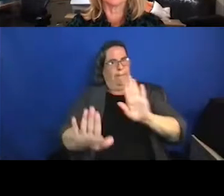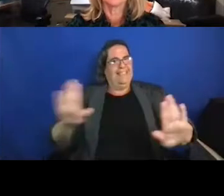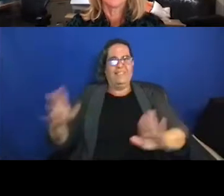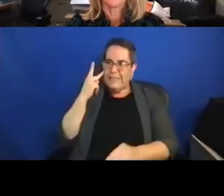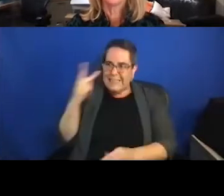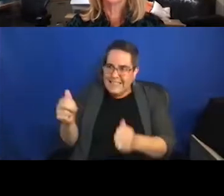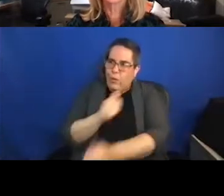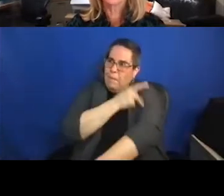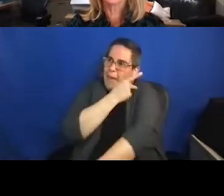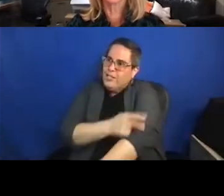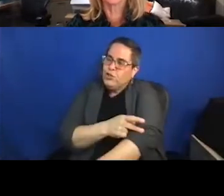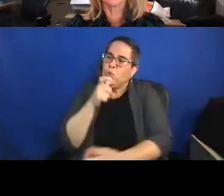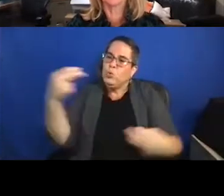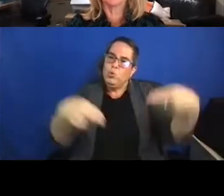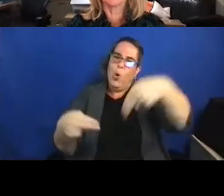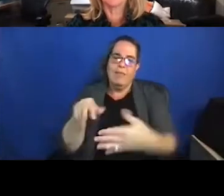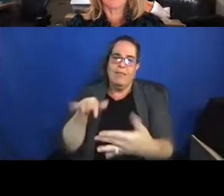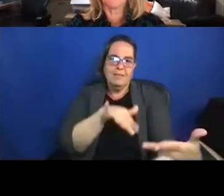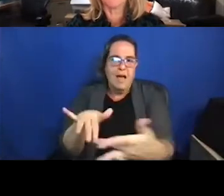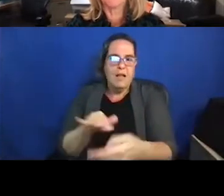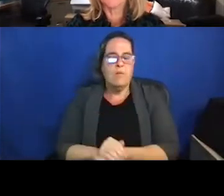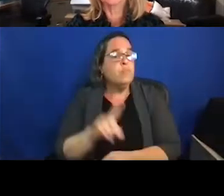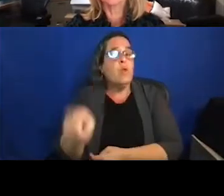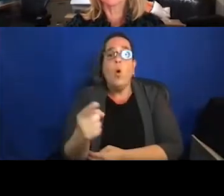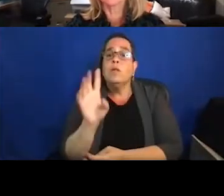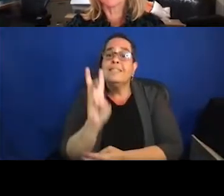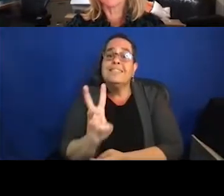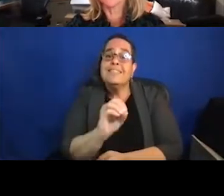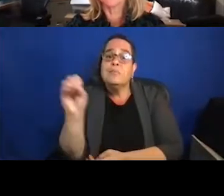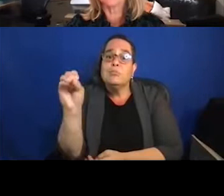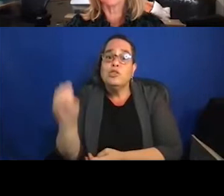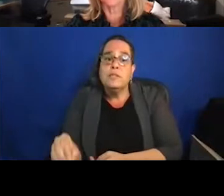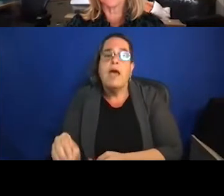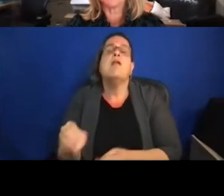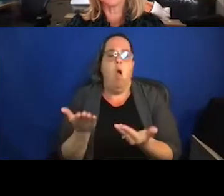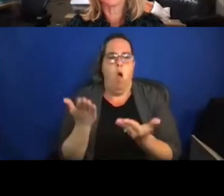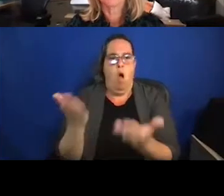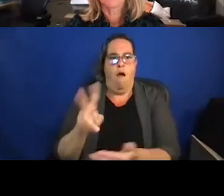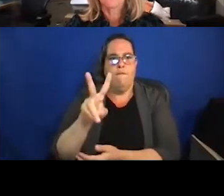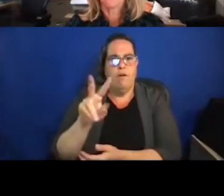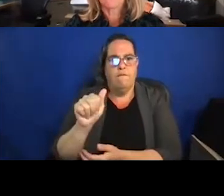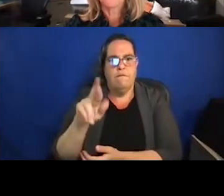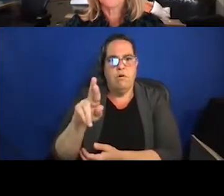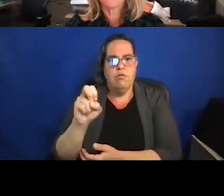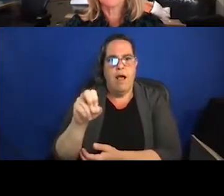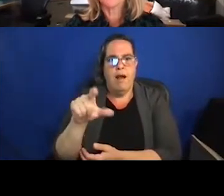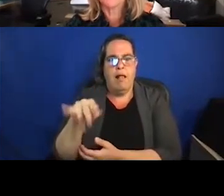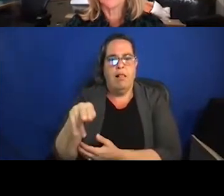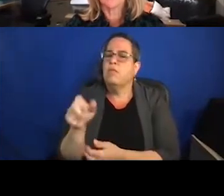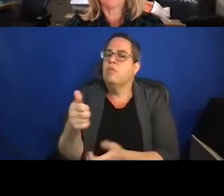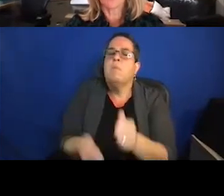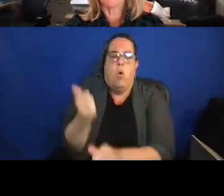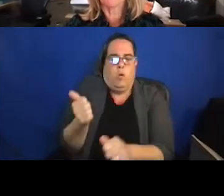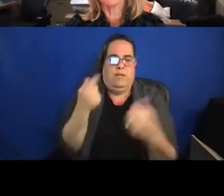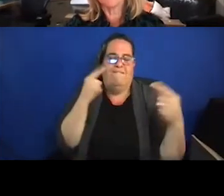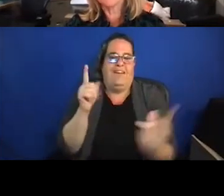it in a group or individual or by the quit line on the telephone. So again, here's a discrepancy that we see